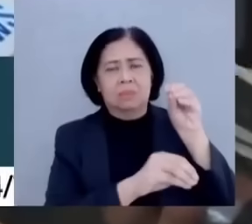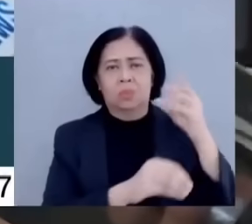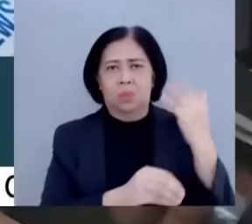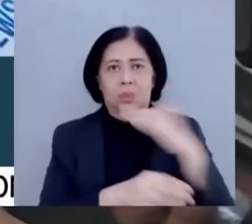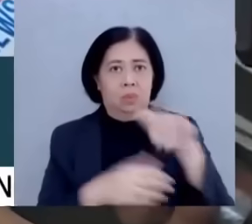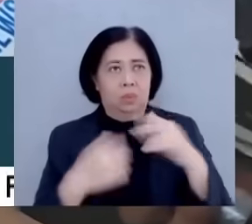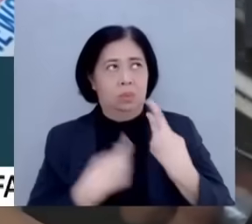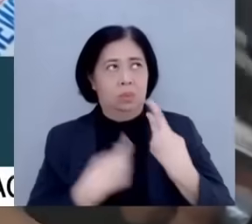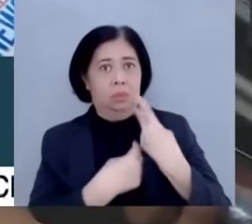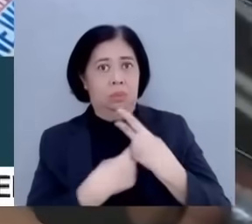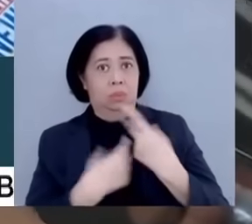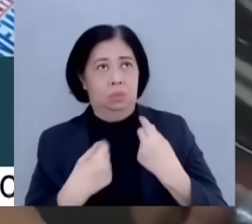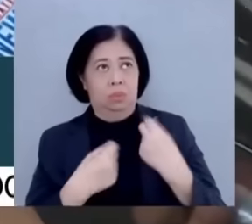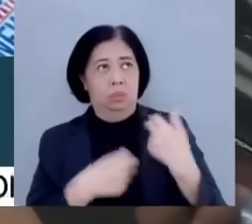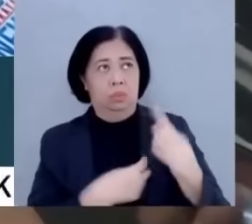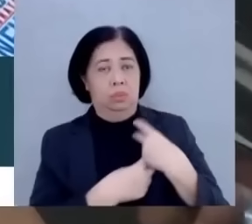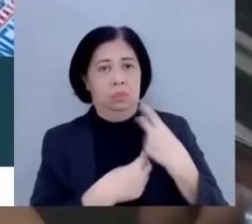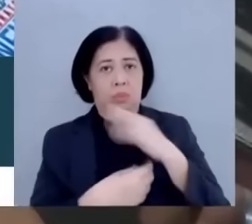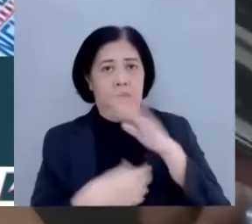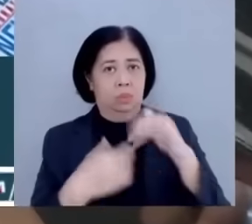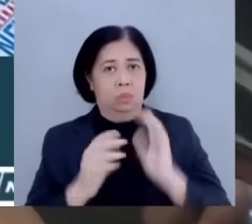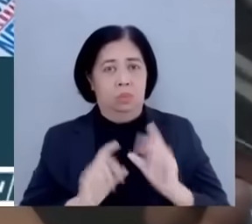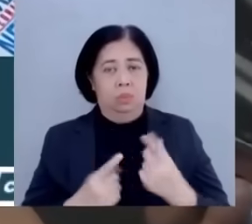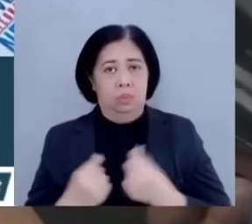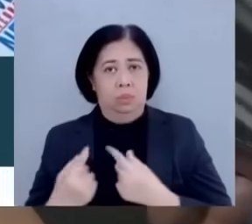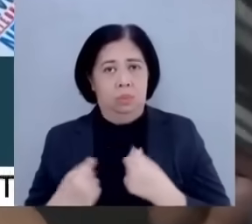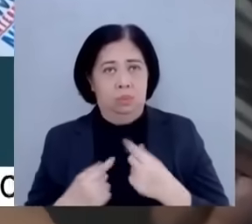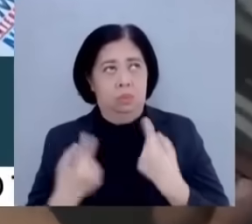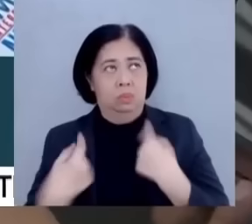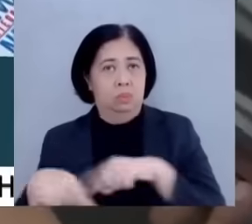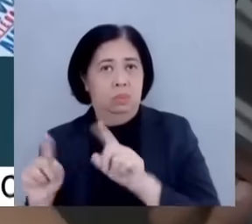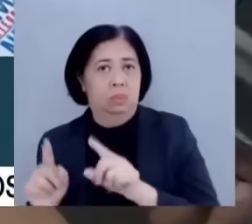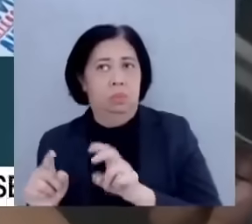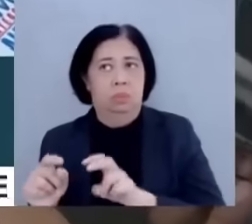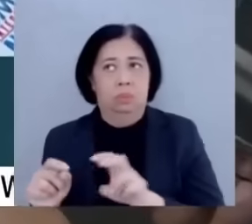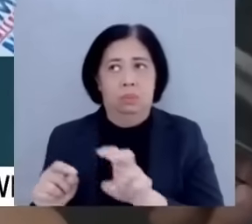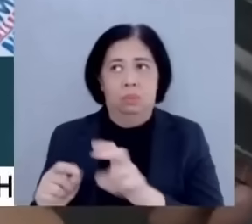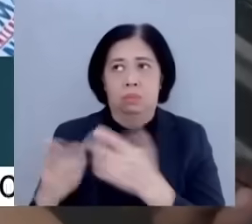ko, lahat ng ginagawa ko, kung saan ako,